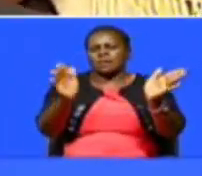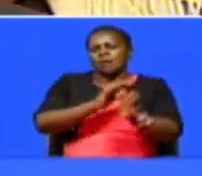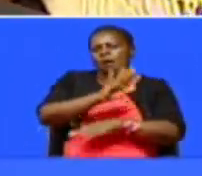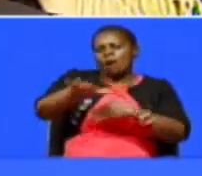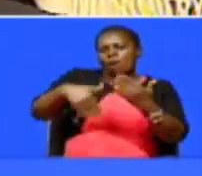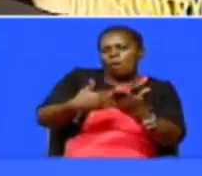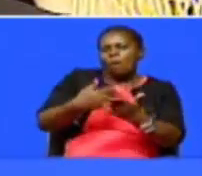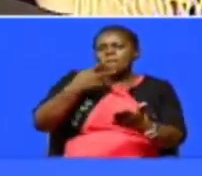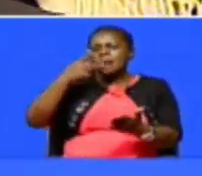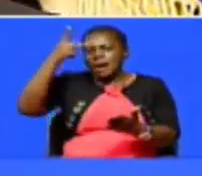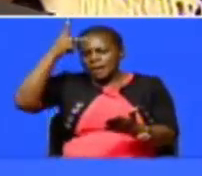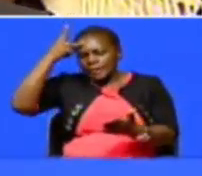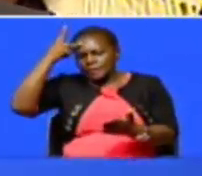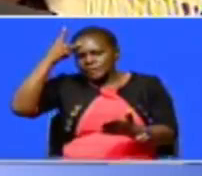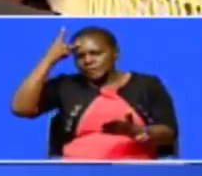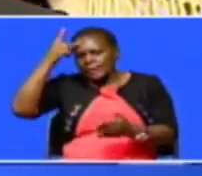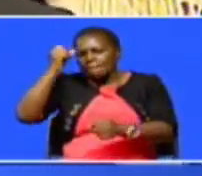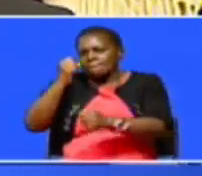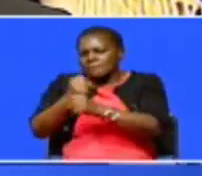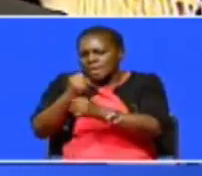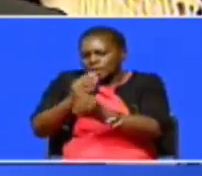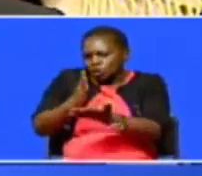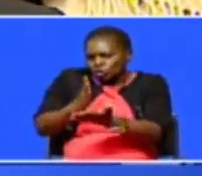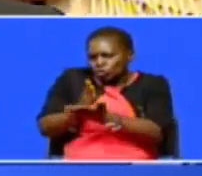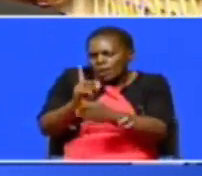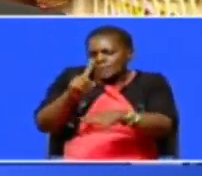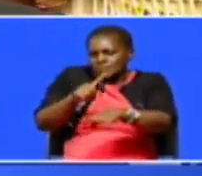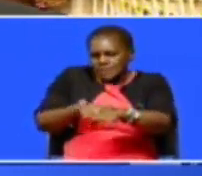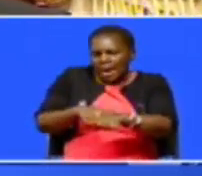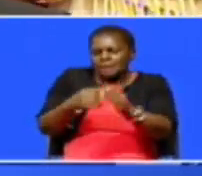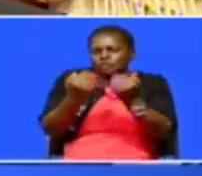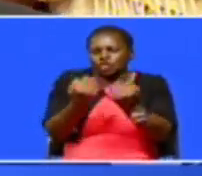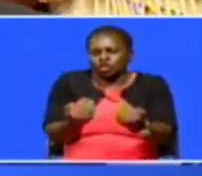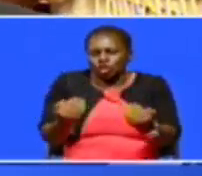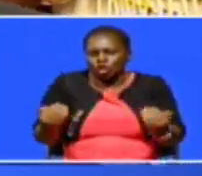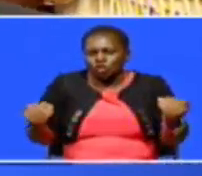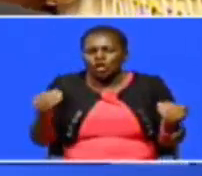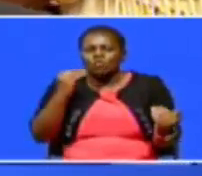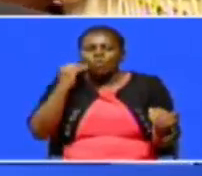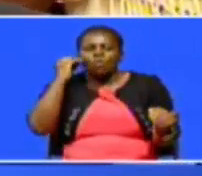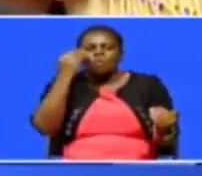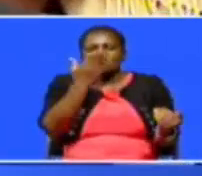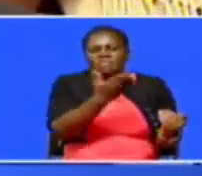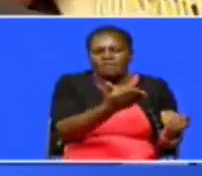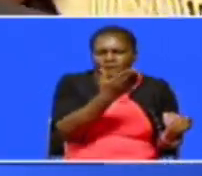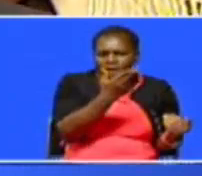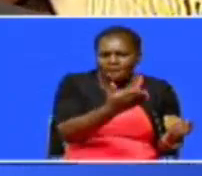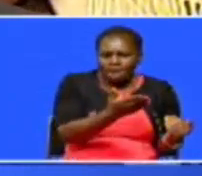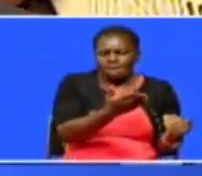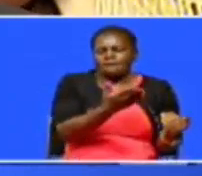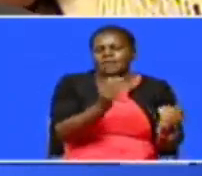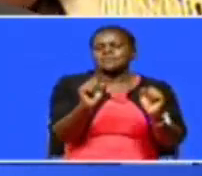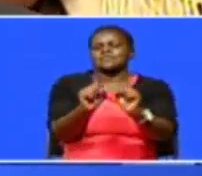all parents to ensure that for the duration that our children are at home, they should